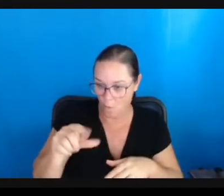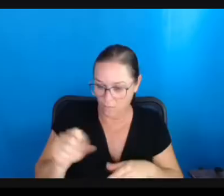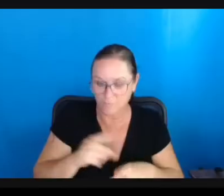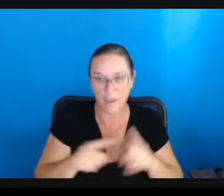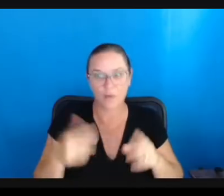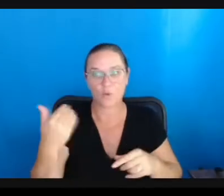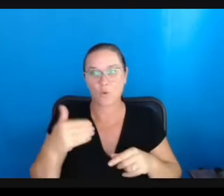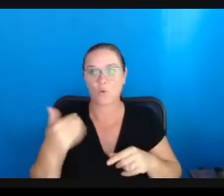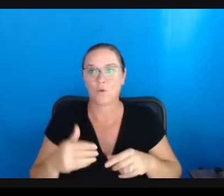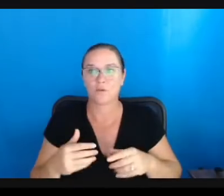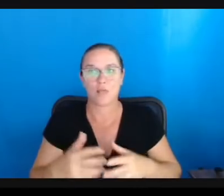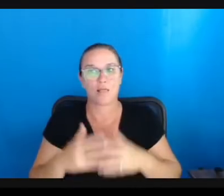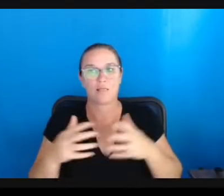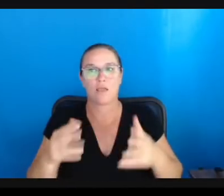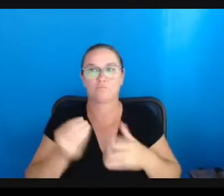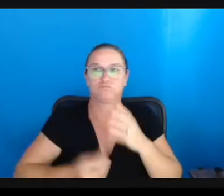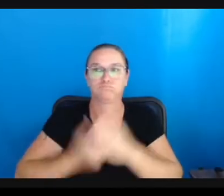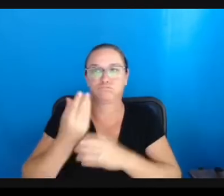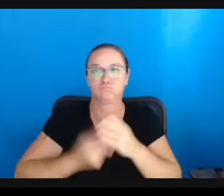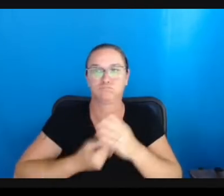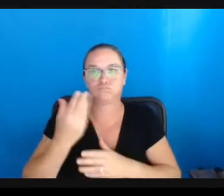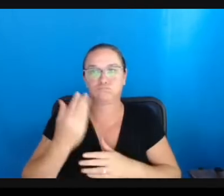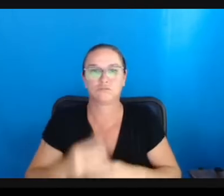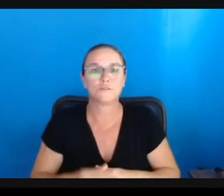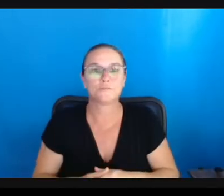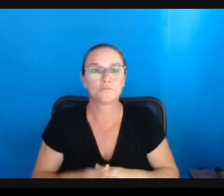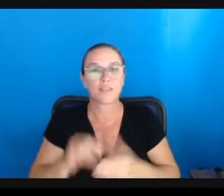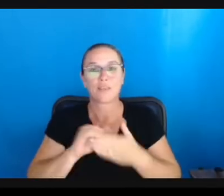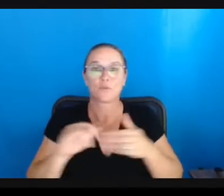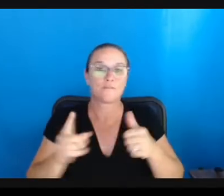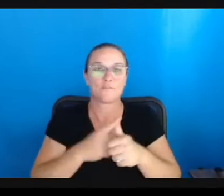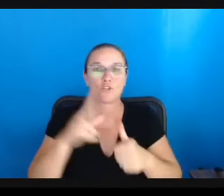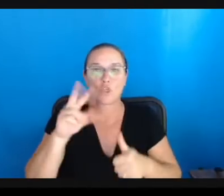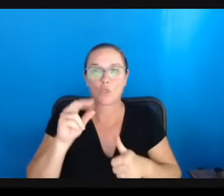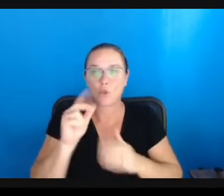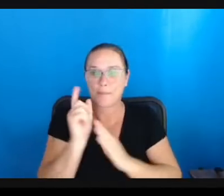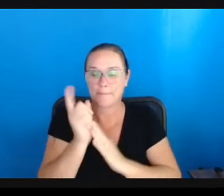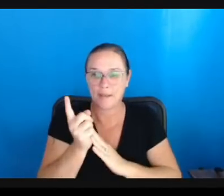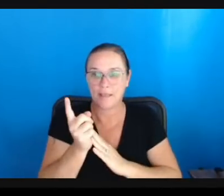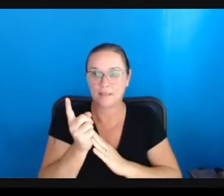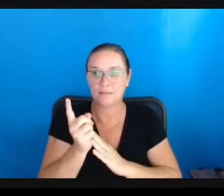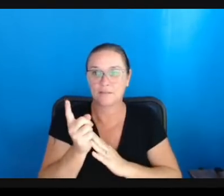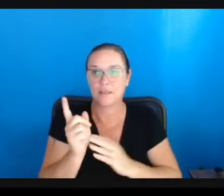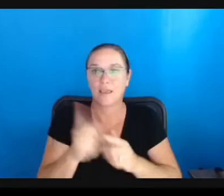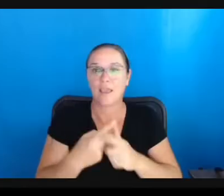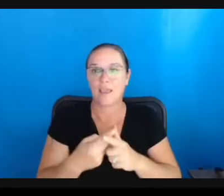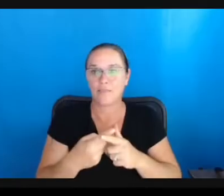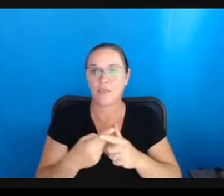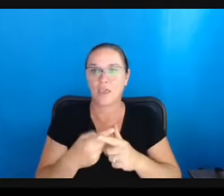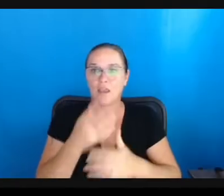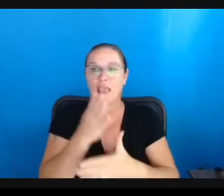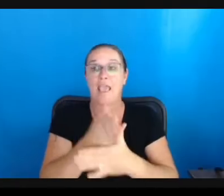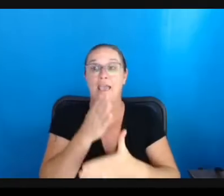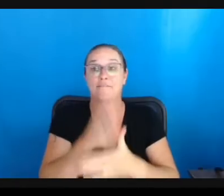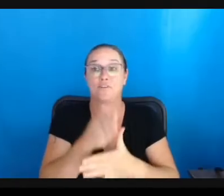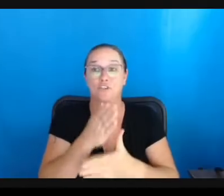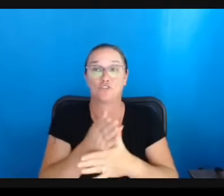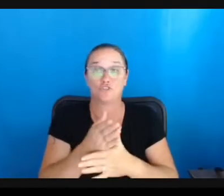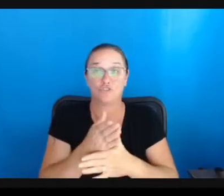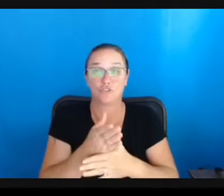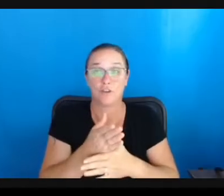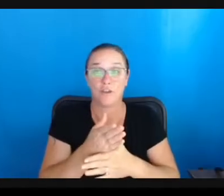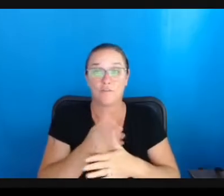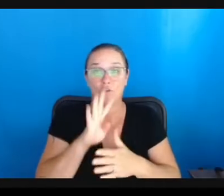it is in cubic meters, cubic yards per second. That was the first 30 minutes, and overall, over the 4.5 hours, it averaged 140 cubic meters